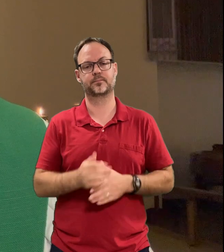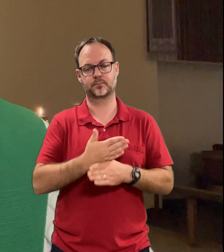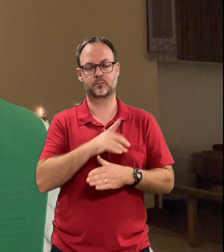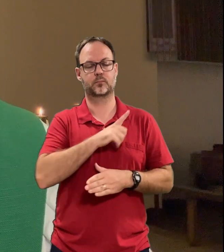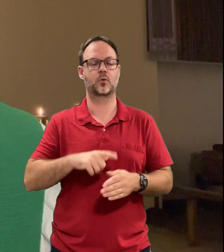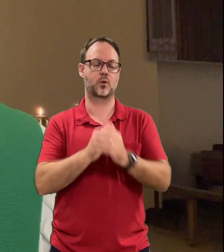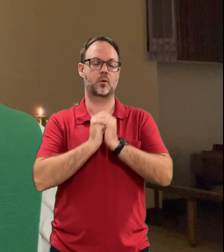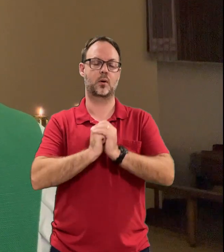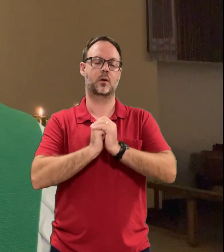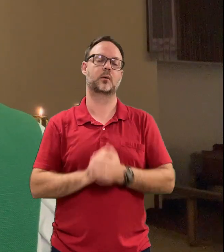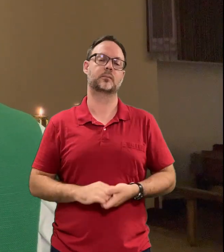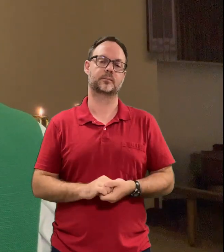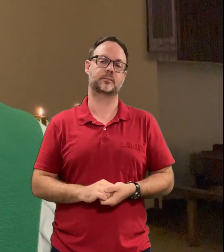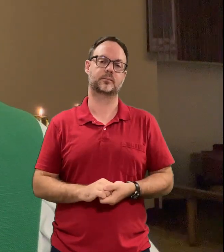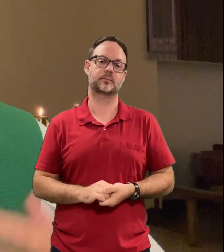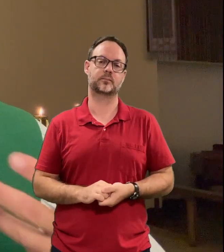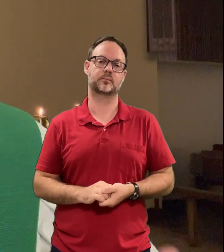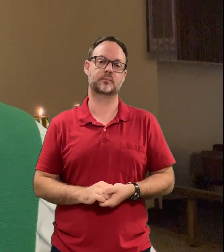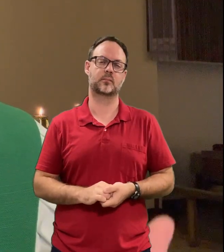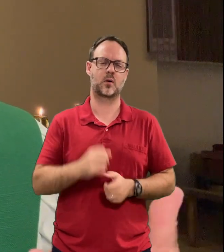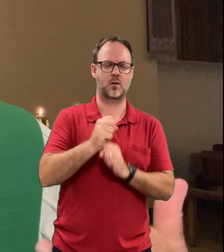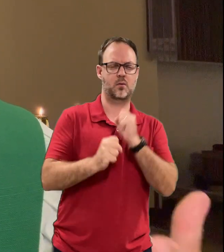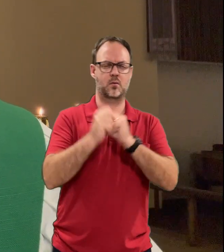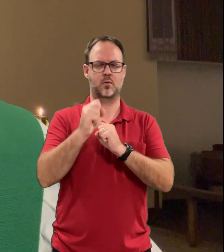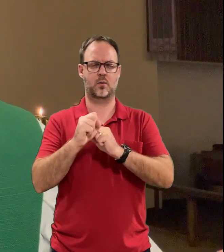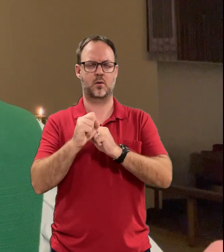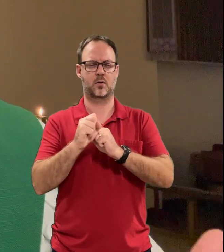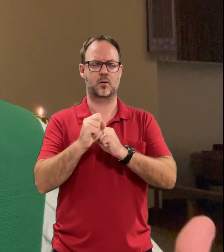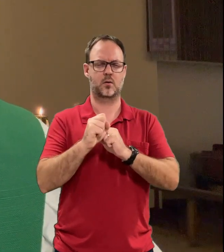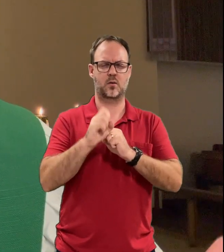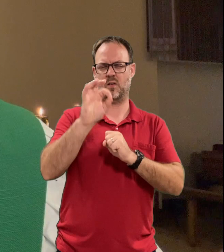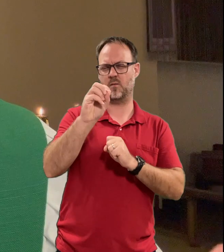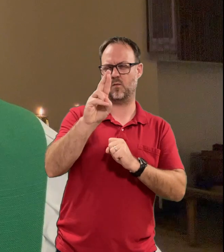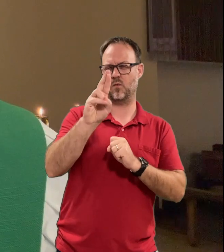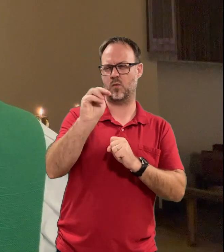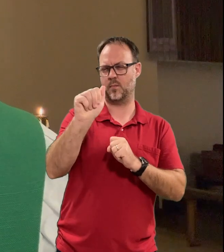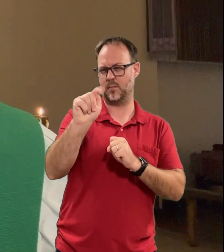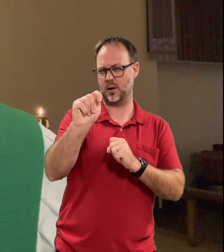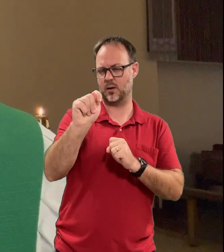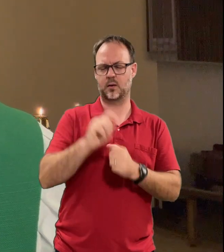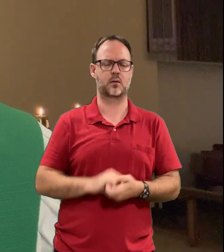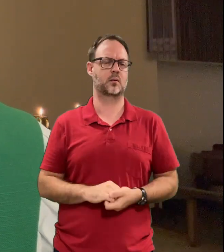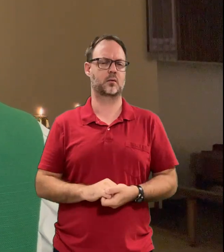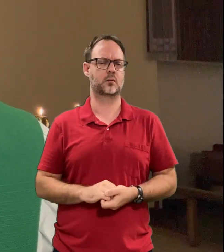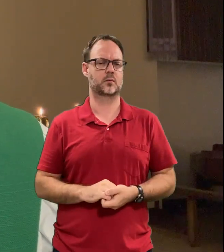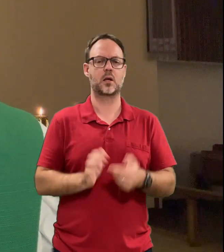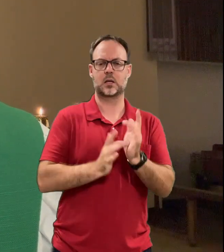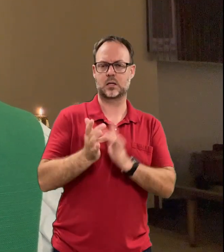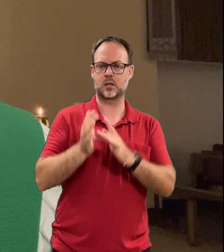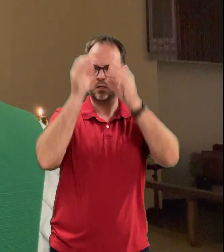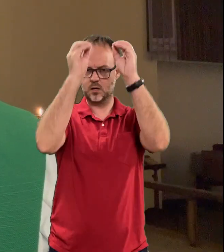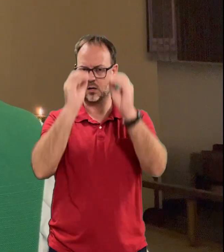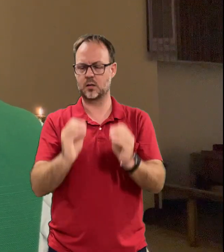in the Lord's Prayer. By the structure and the format, the layout of the prayer, Jesus